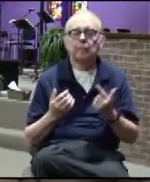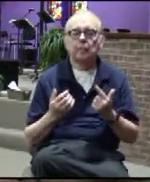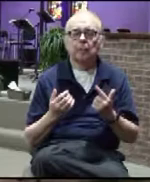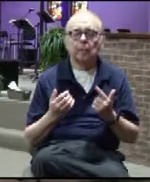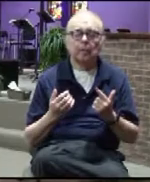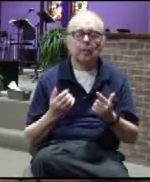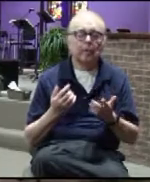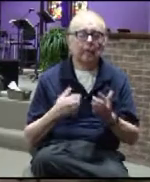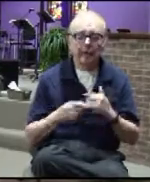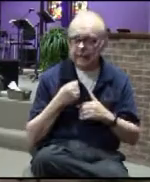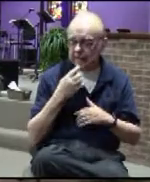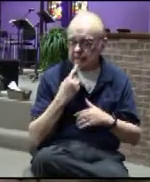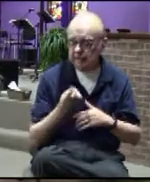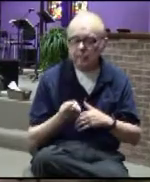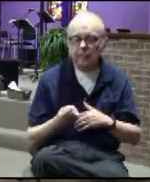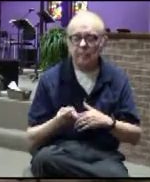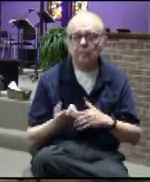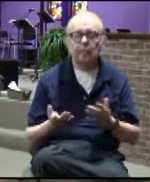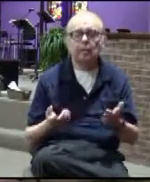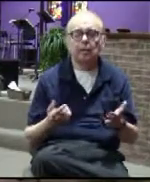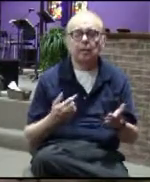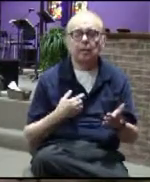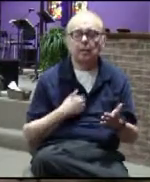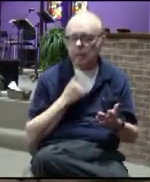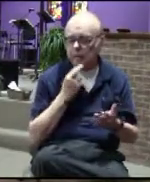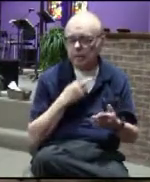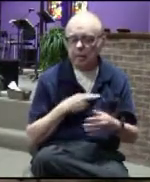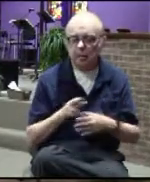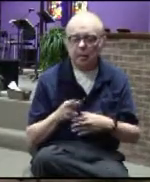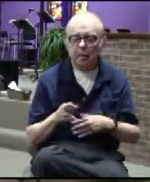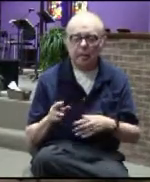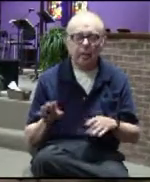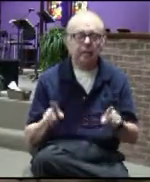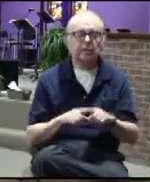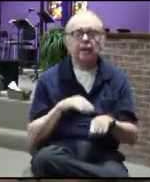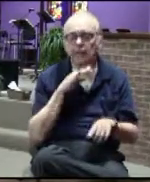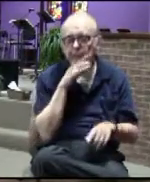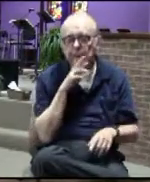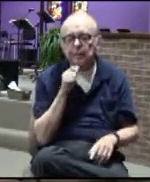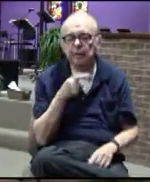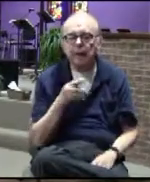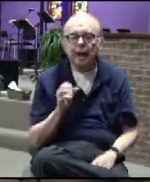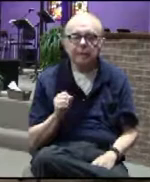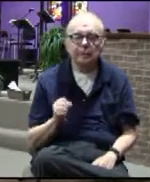what did he say he says I'm not my righteousness is as filthy rags